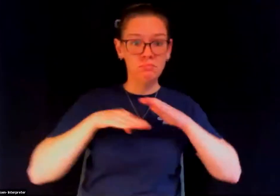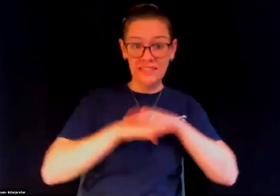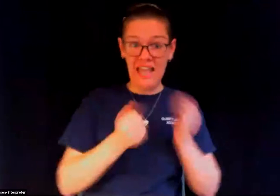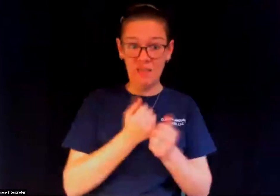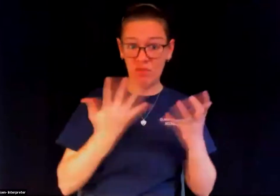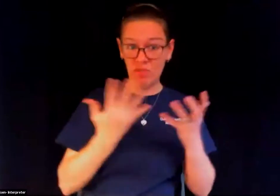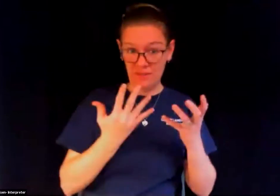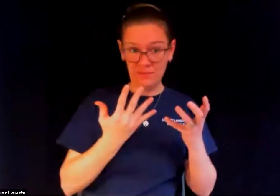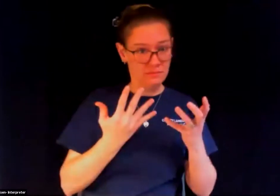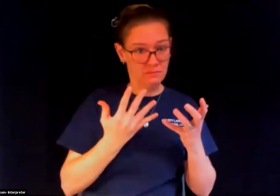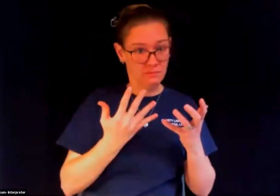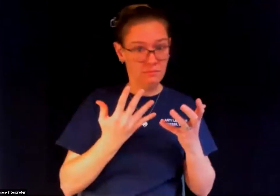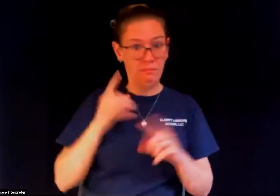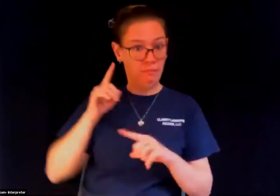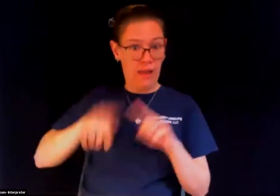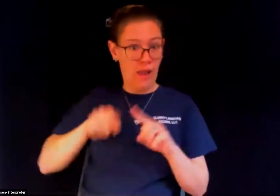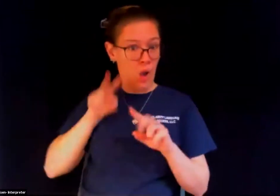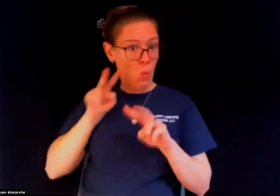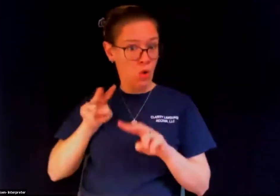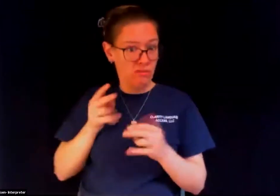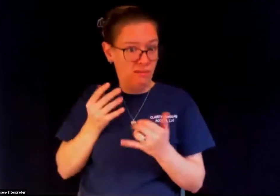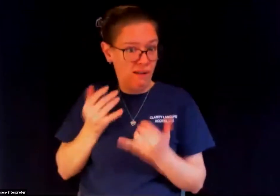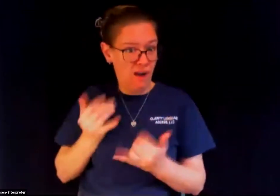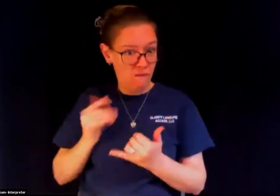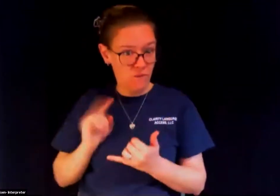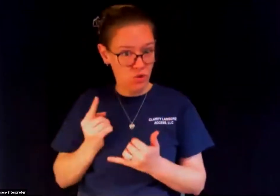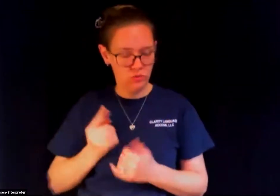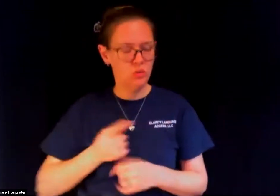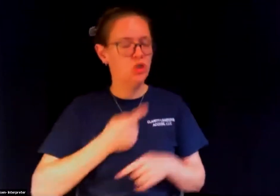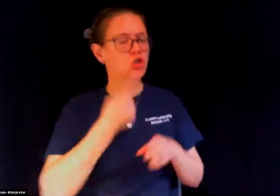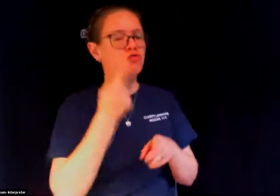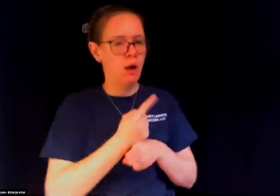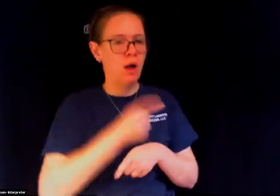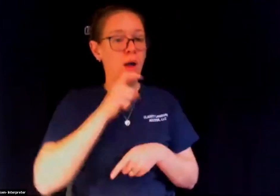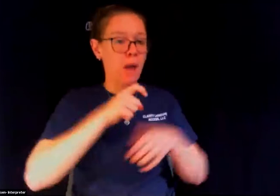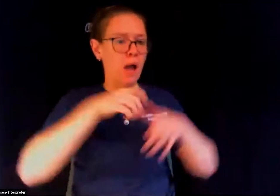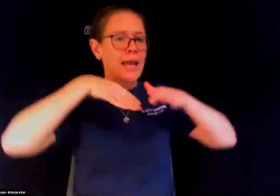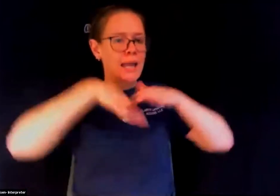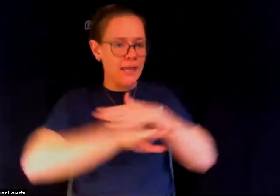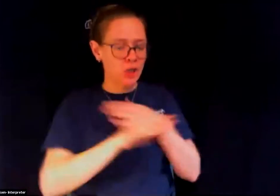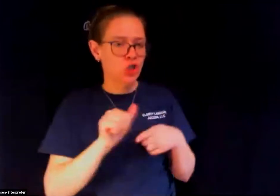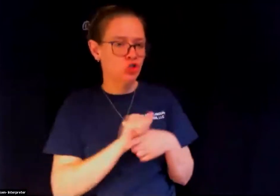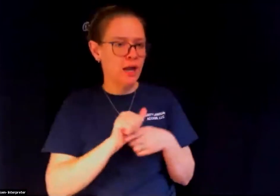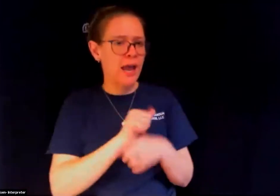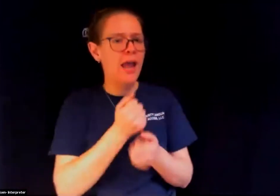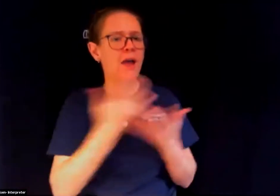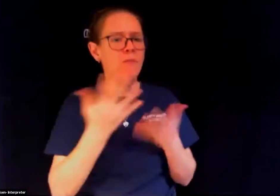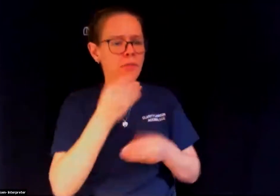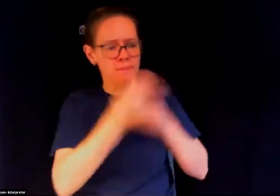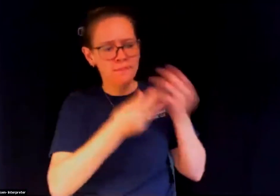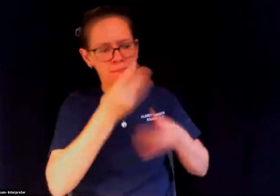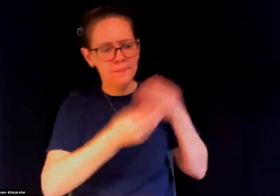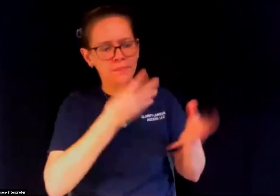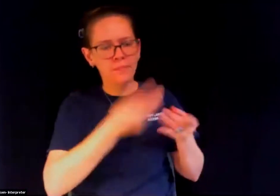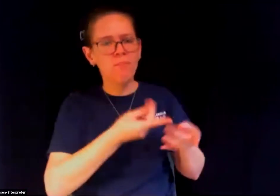still supposed to be watching all of these presentations and joining this week. Yes, exactly. Yeah. So today, this week is kind of